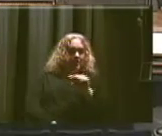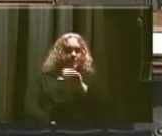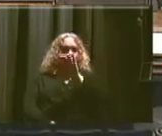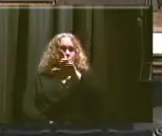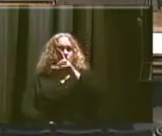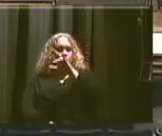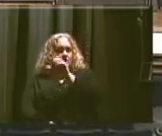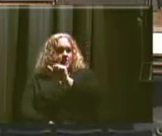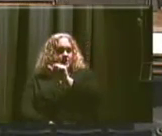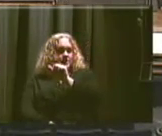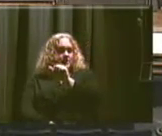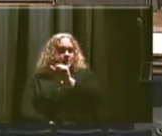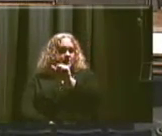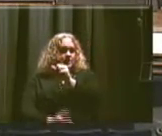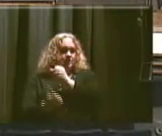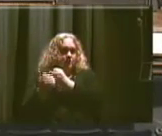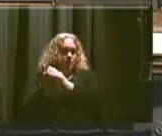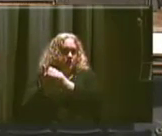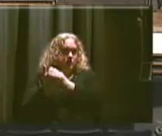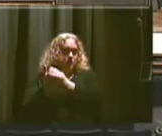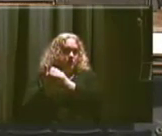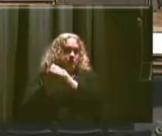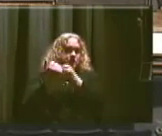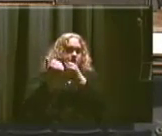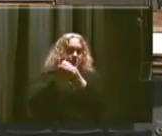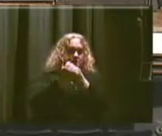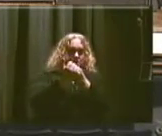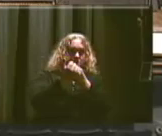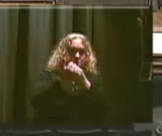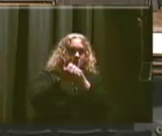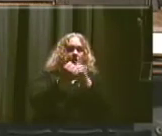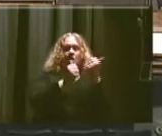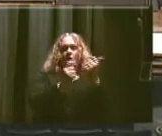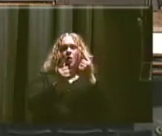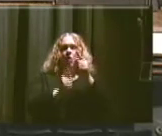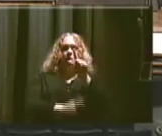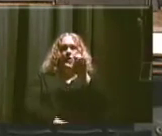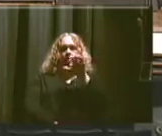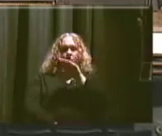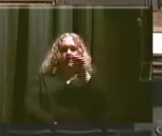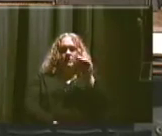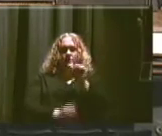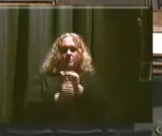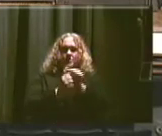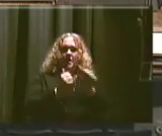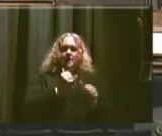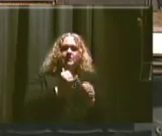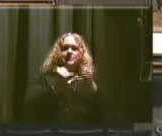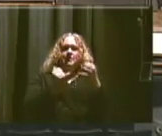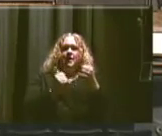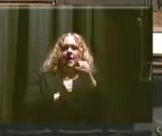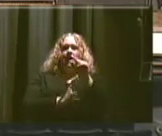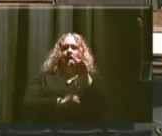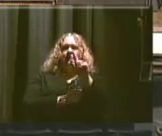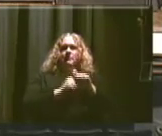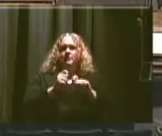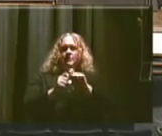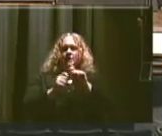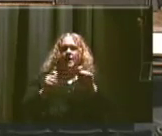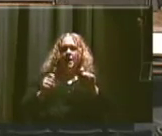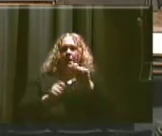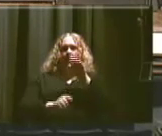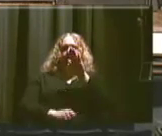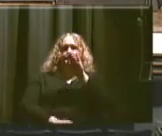in favor? Aye. Very good. We now have tie bids.